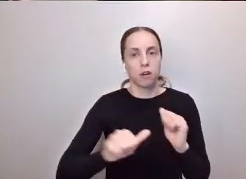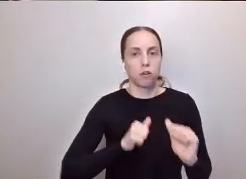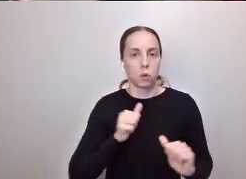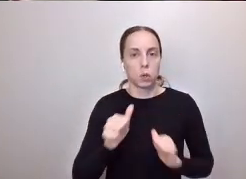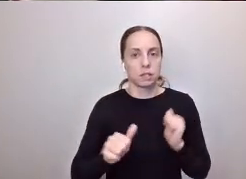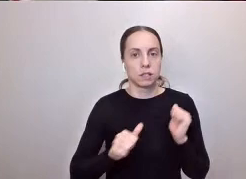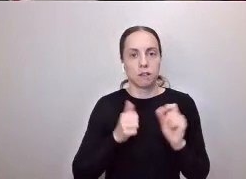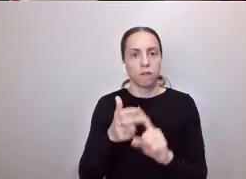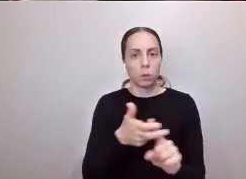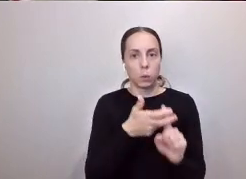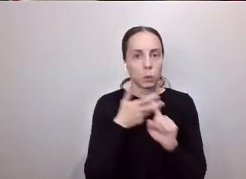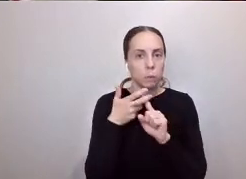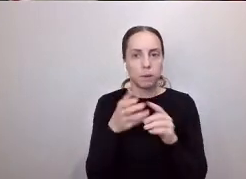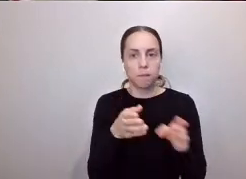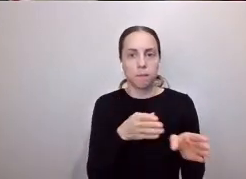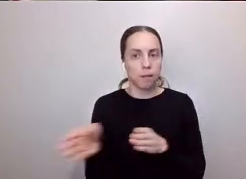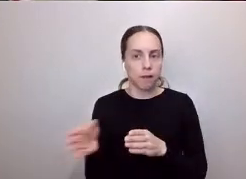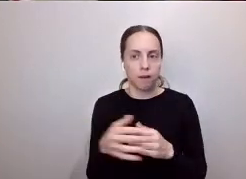plan,